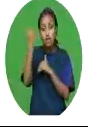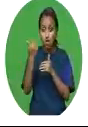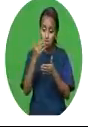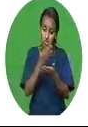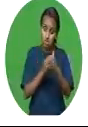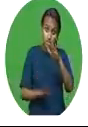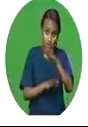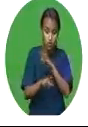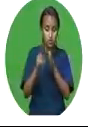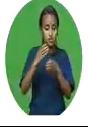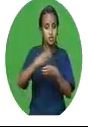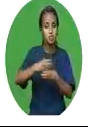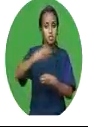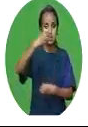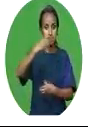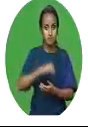surface of the prism.